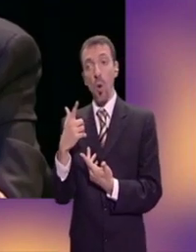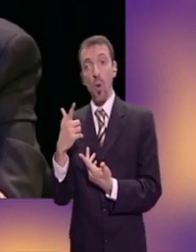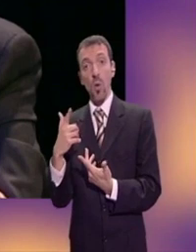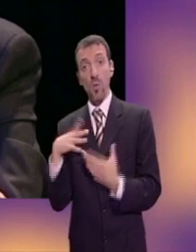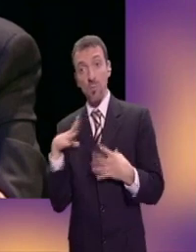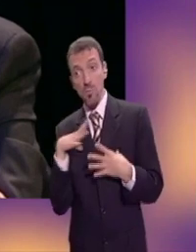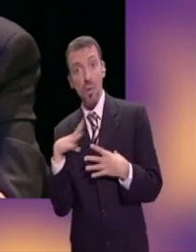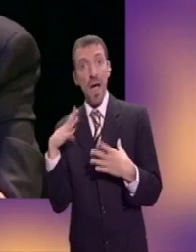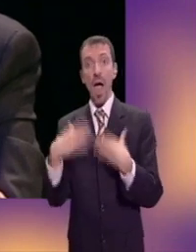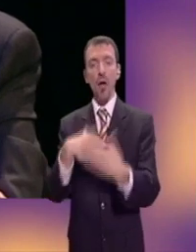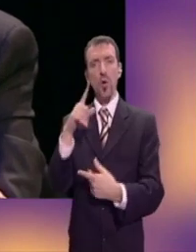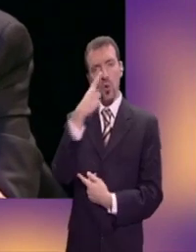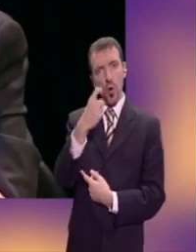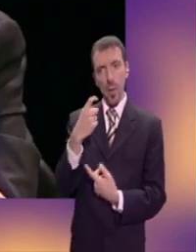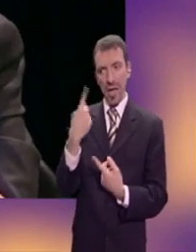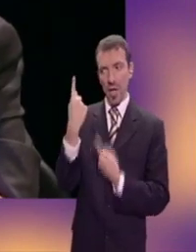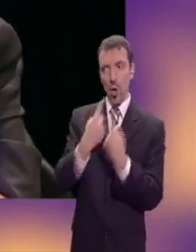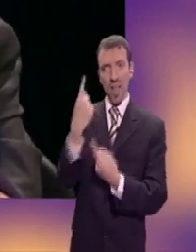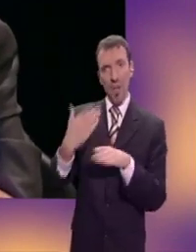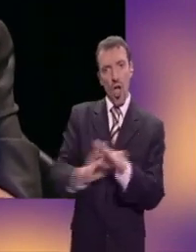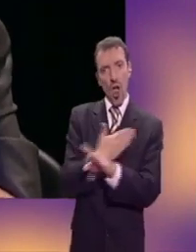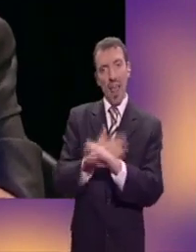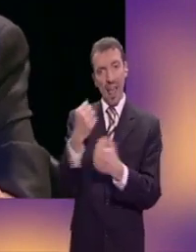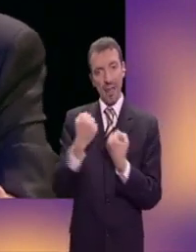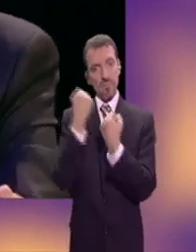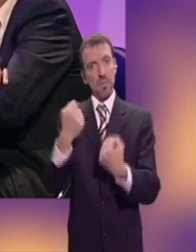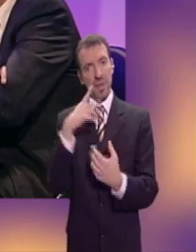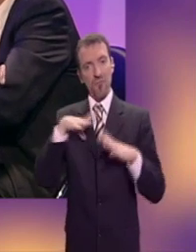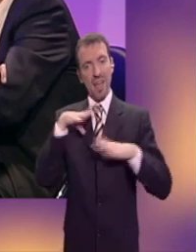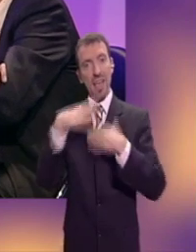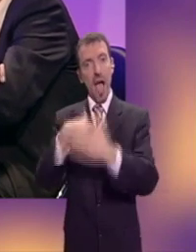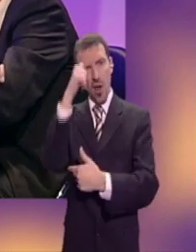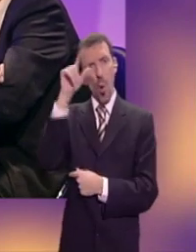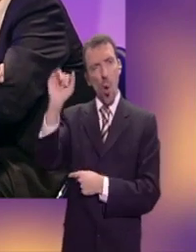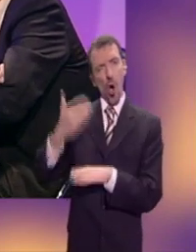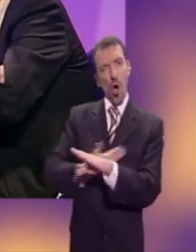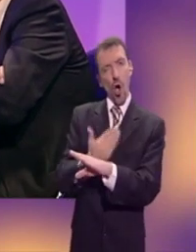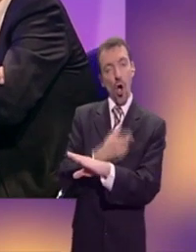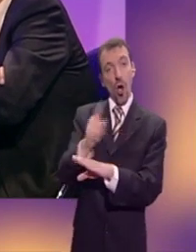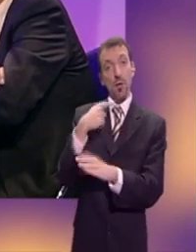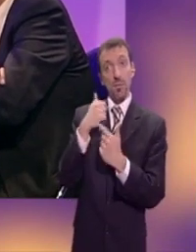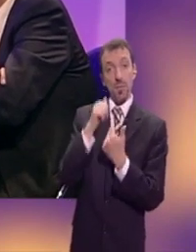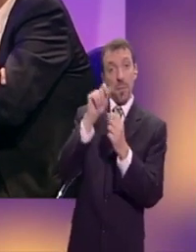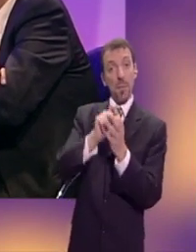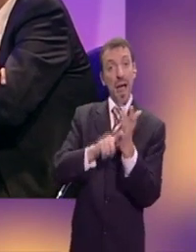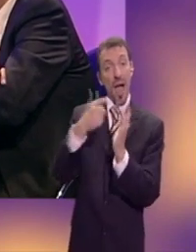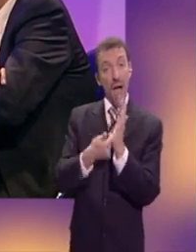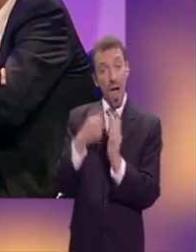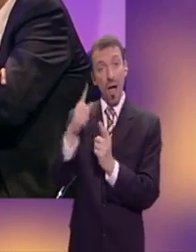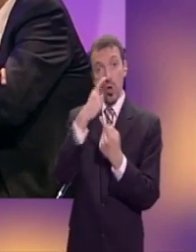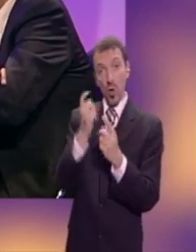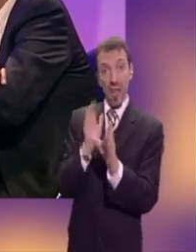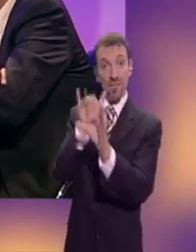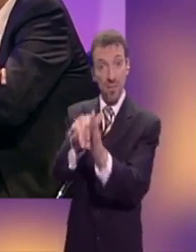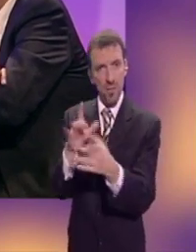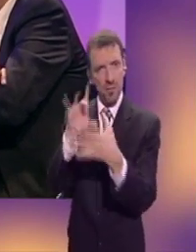could have been a force in the early days of New Labour if you had stayed put. I know in the early days you were an admirer of Blair's. I mean, you could have been right in there.